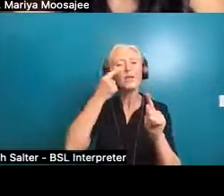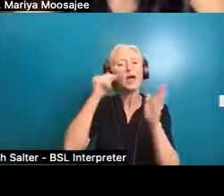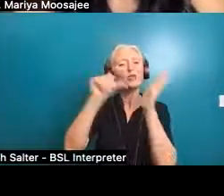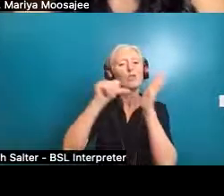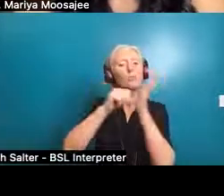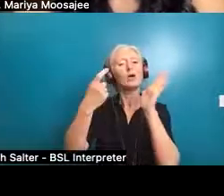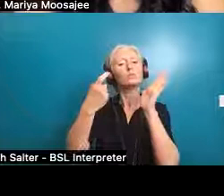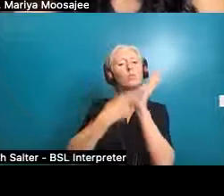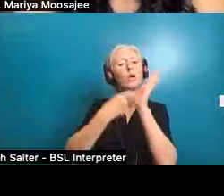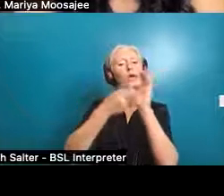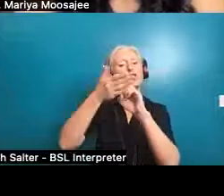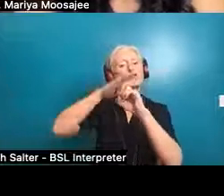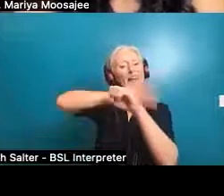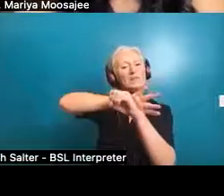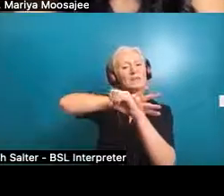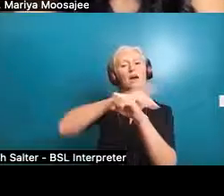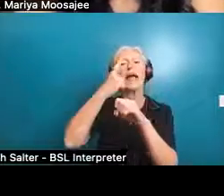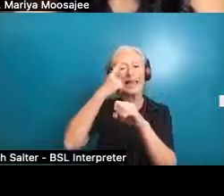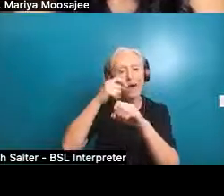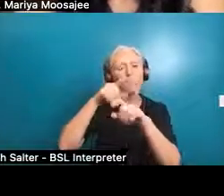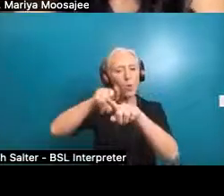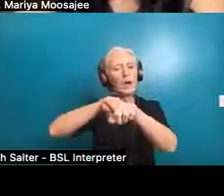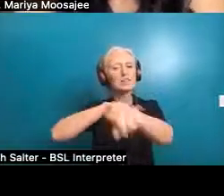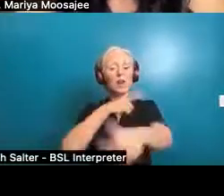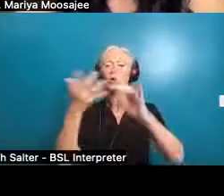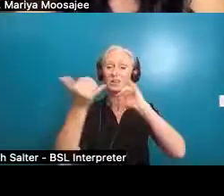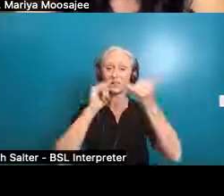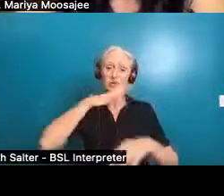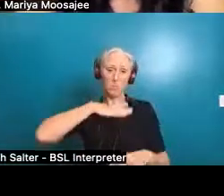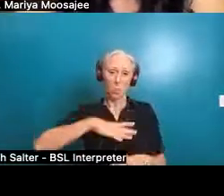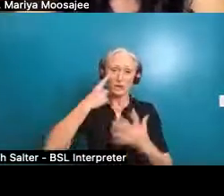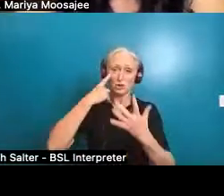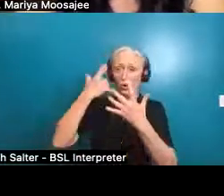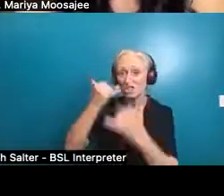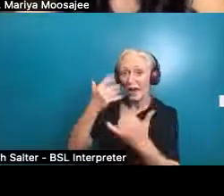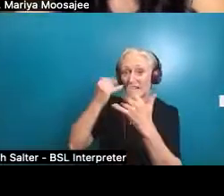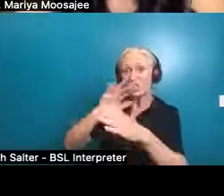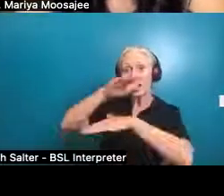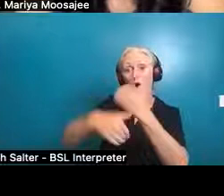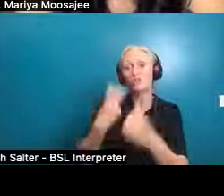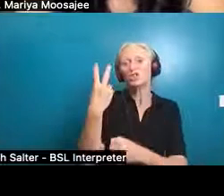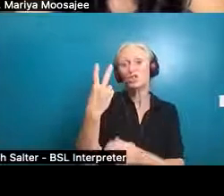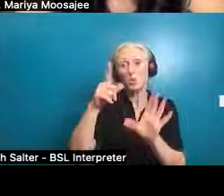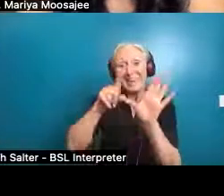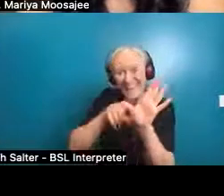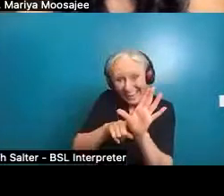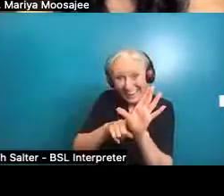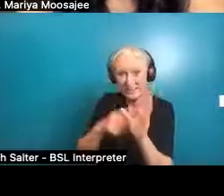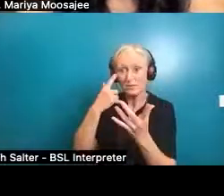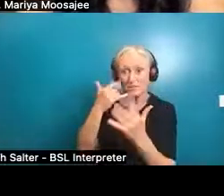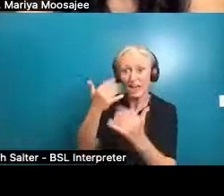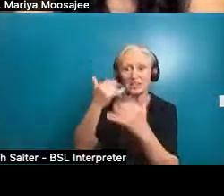slow. So sometimes we need to follow patients for maybe 2 years as opposed to a year. And then there's a period of